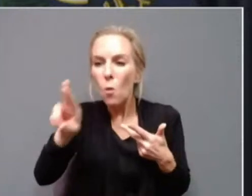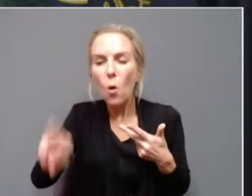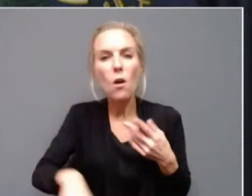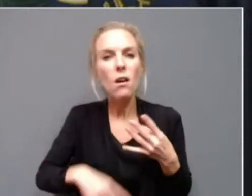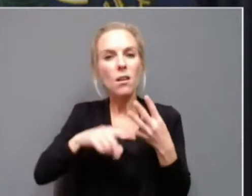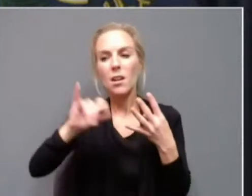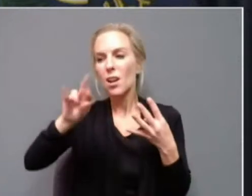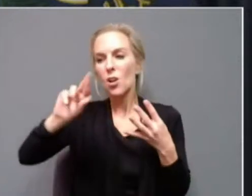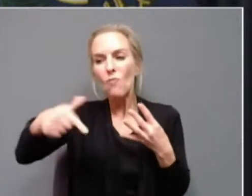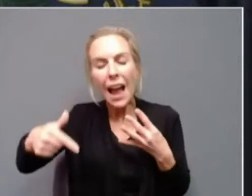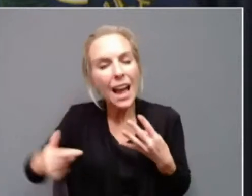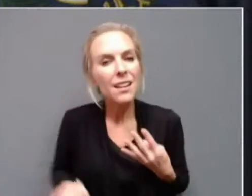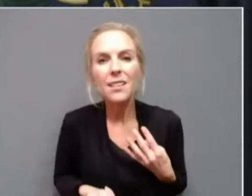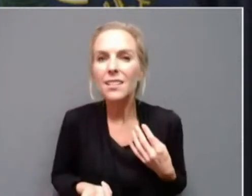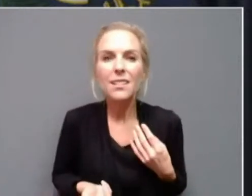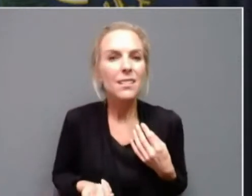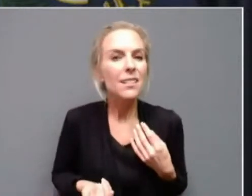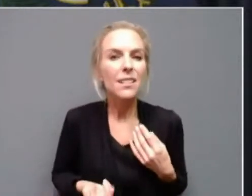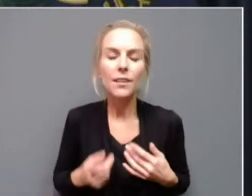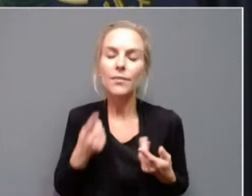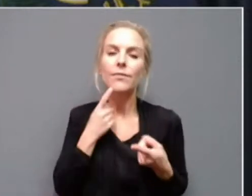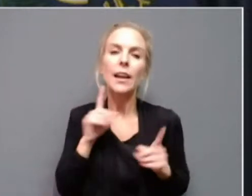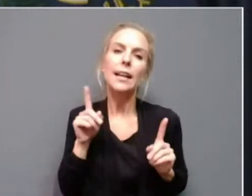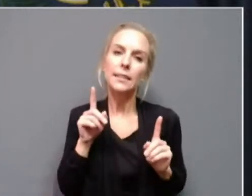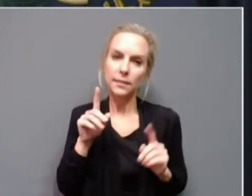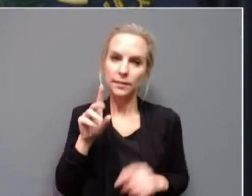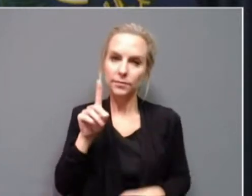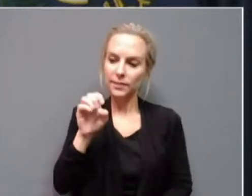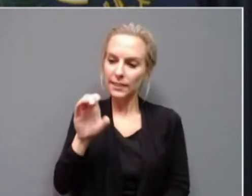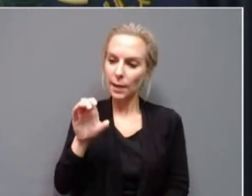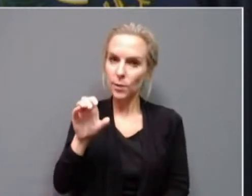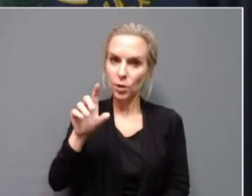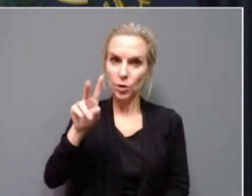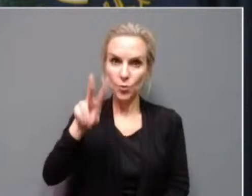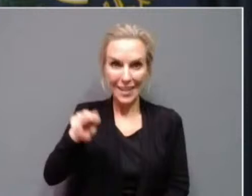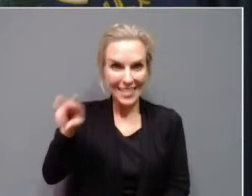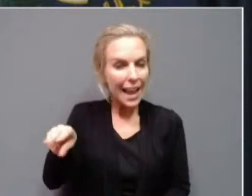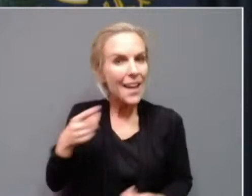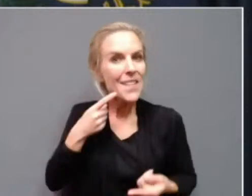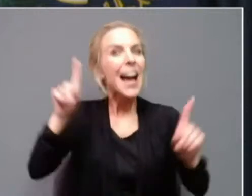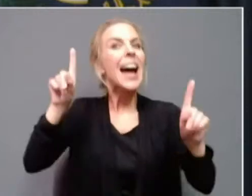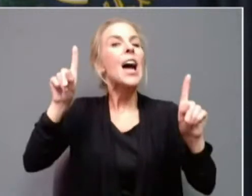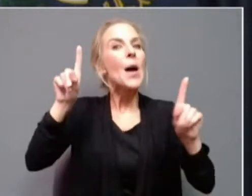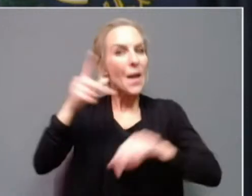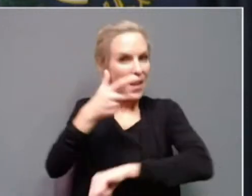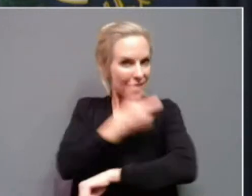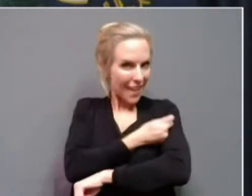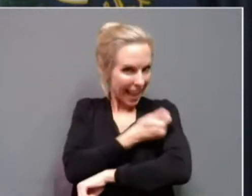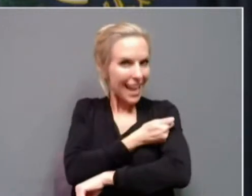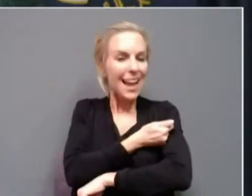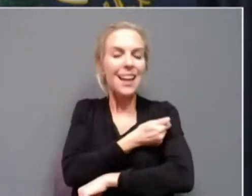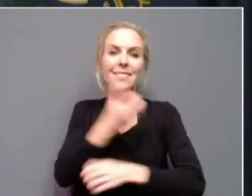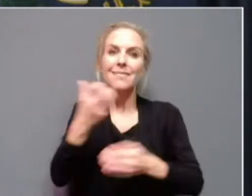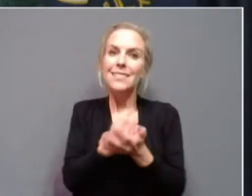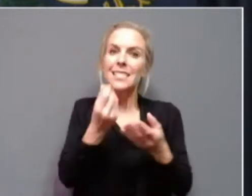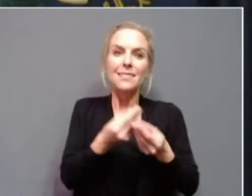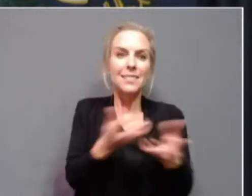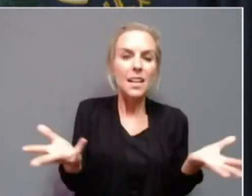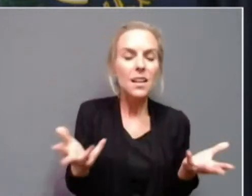Finally, on December 22nd, we finally got our vaccine. We had our first clinic after months of battling